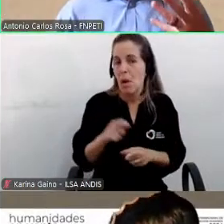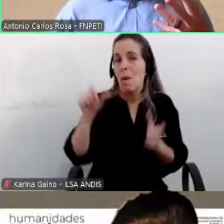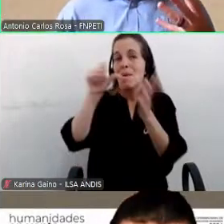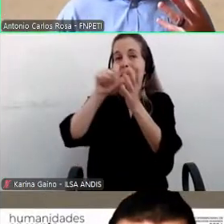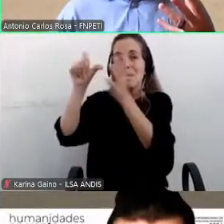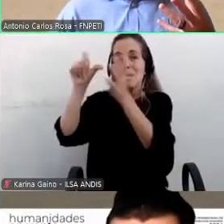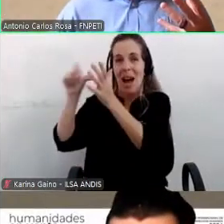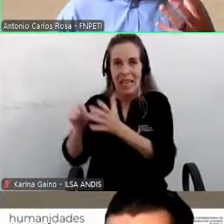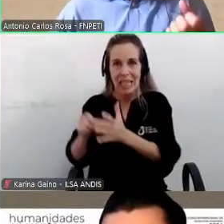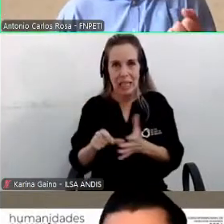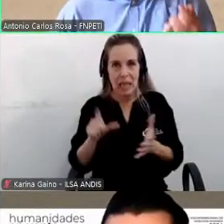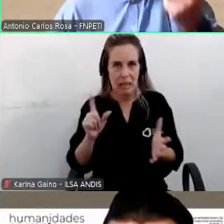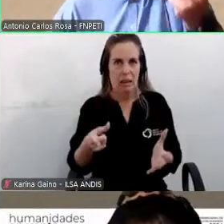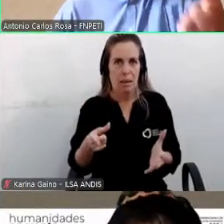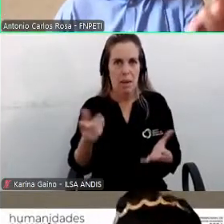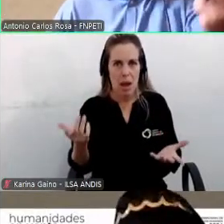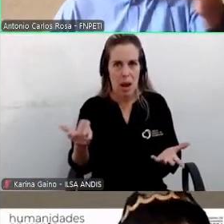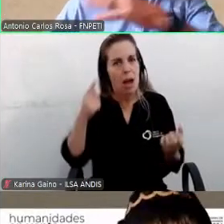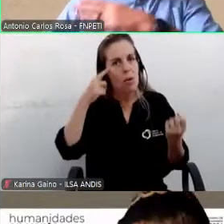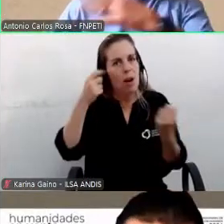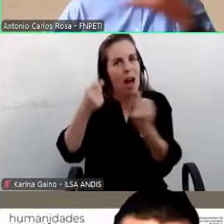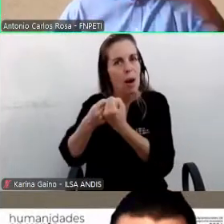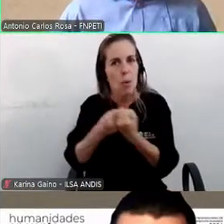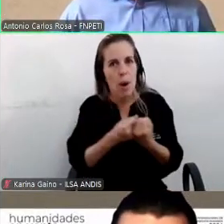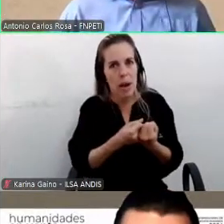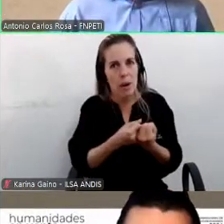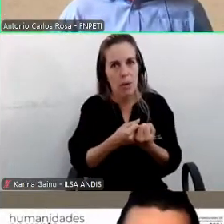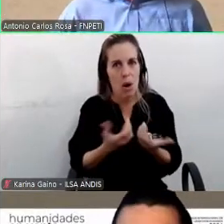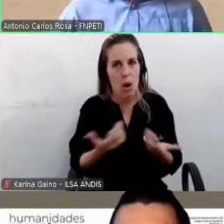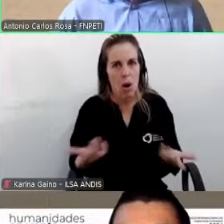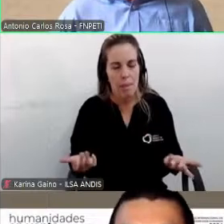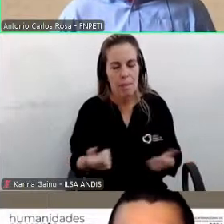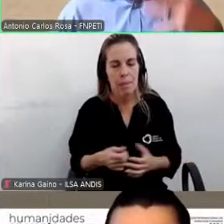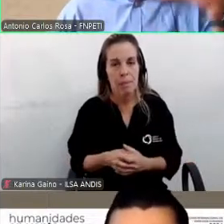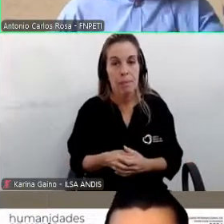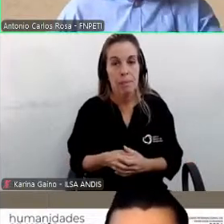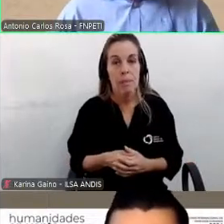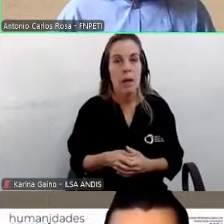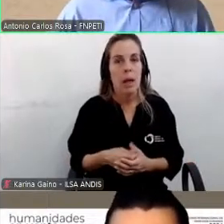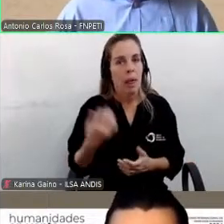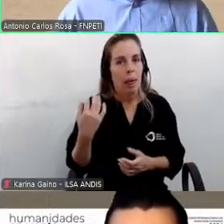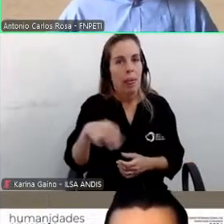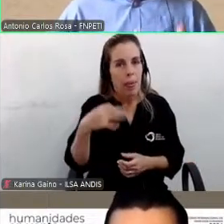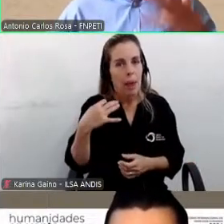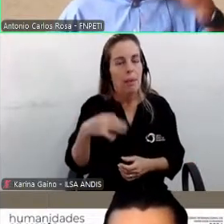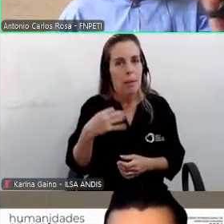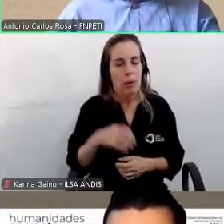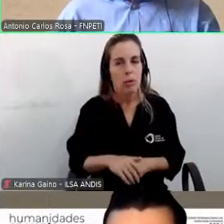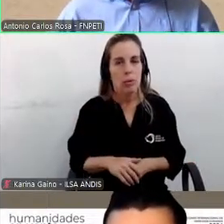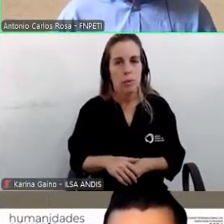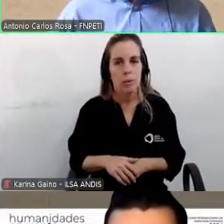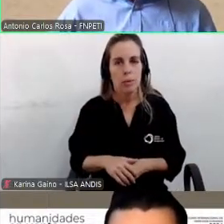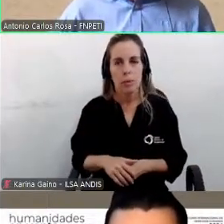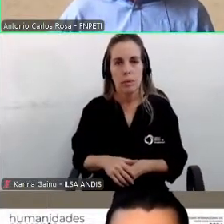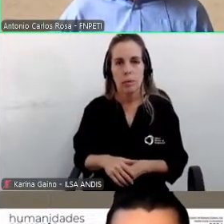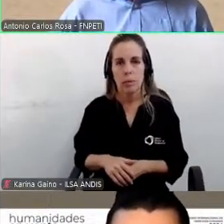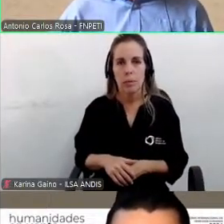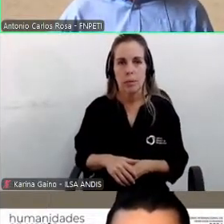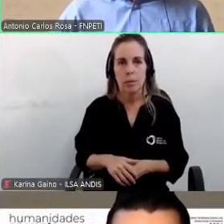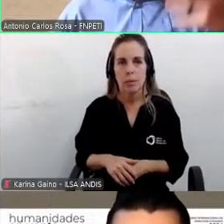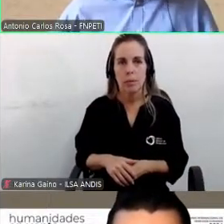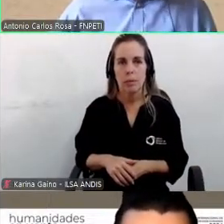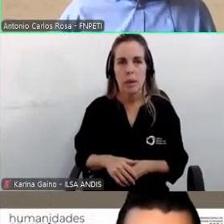embraced among several commodity importers that want